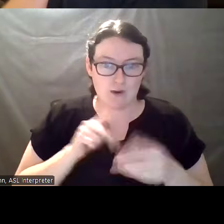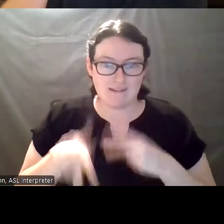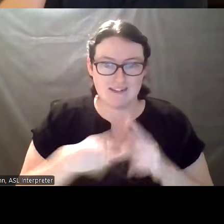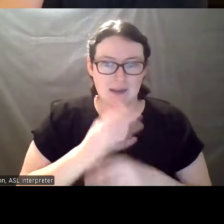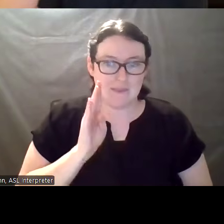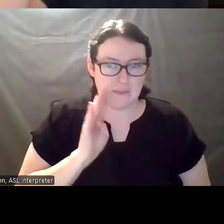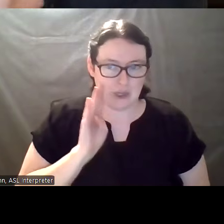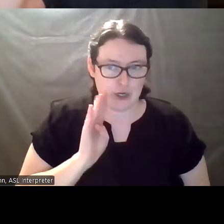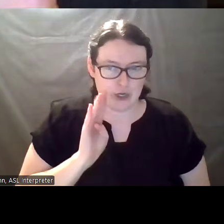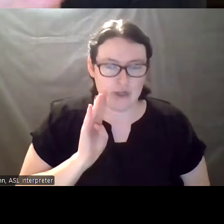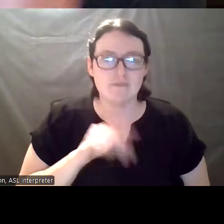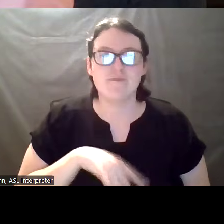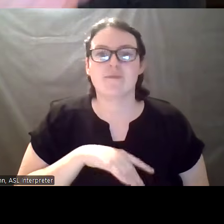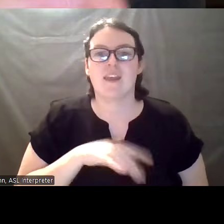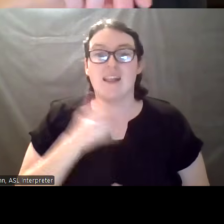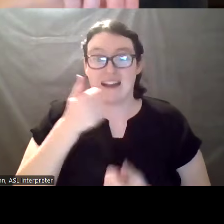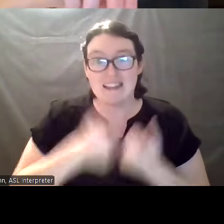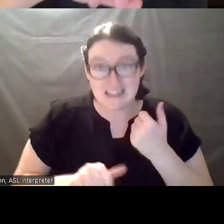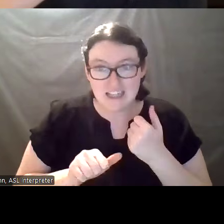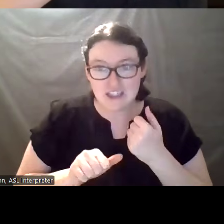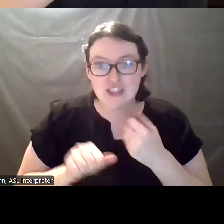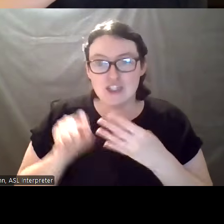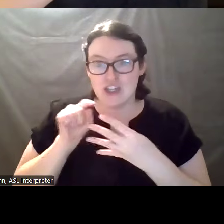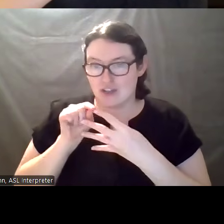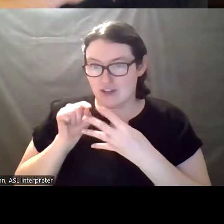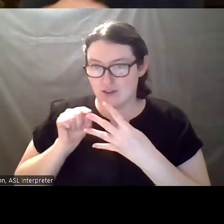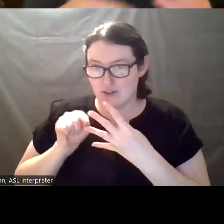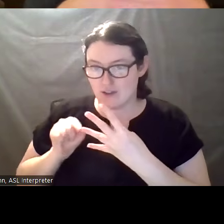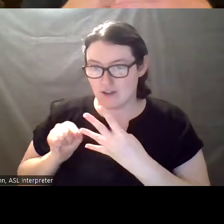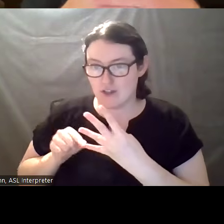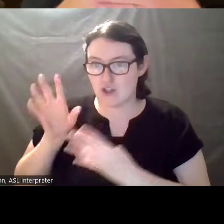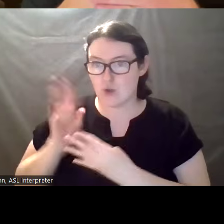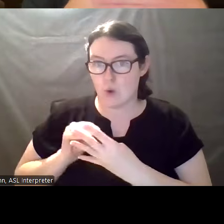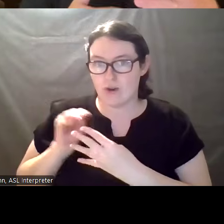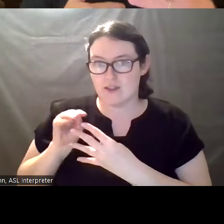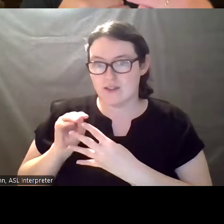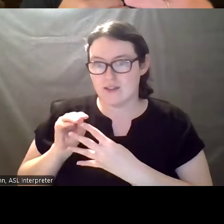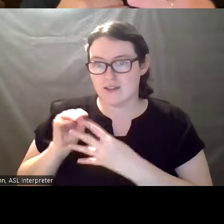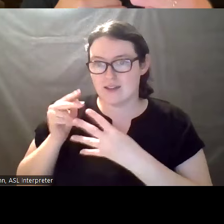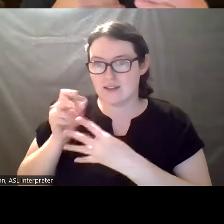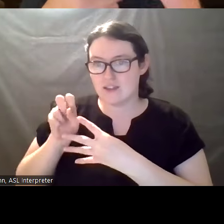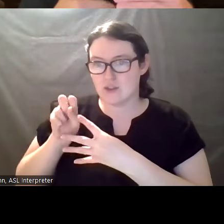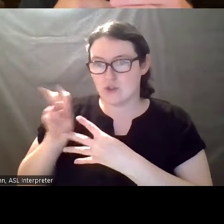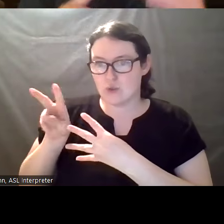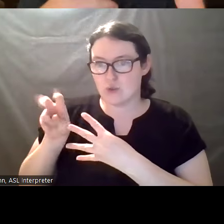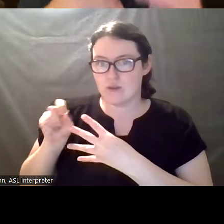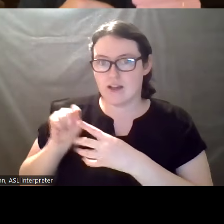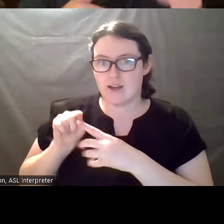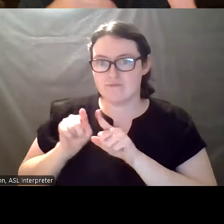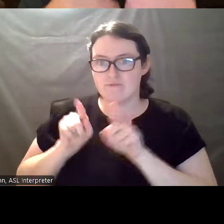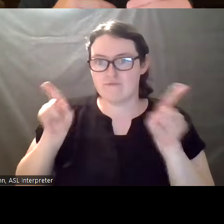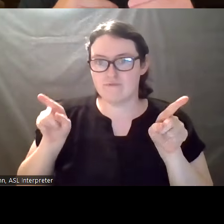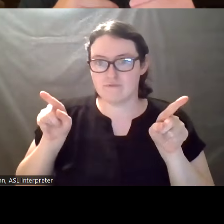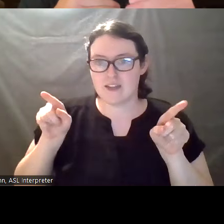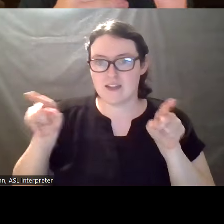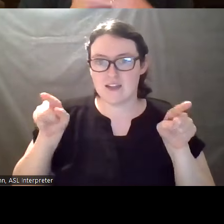side. And then for each of those total jar counts, it breaks it down into two kinds of ingredients that were used, groats